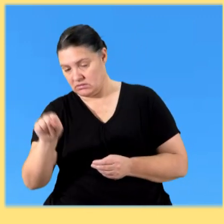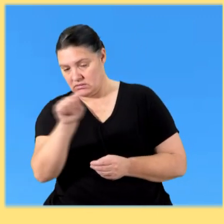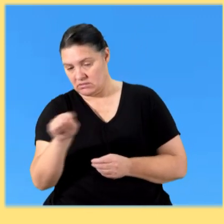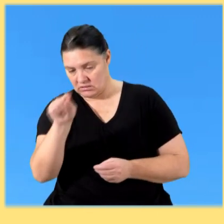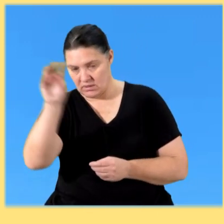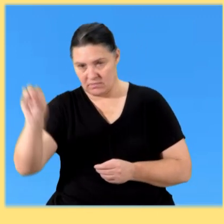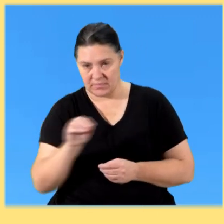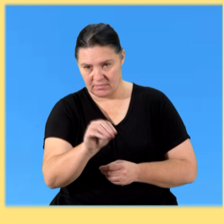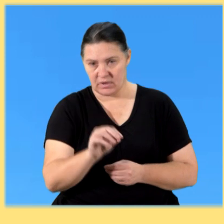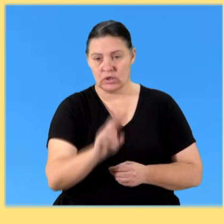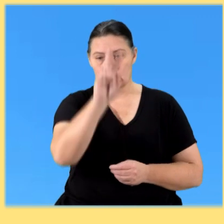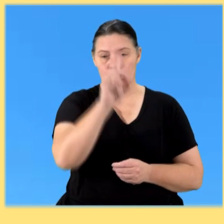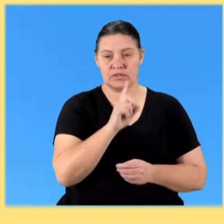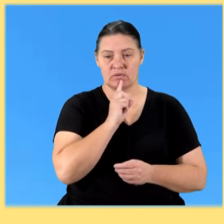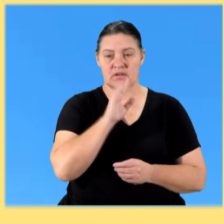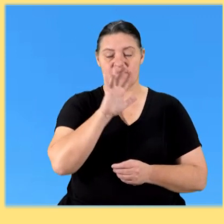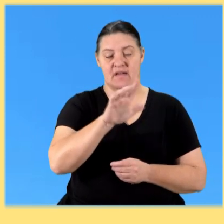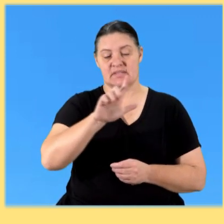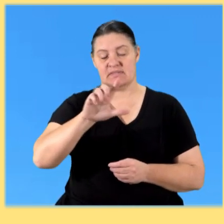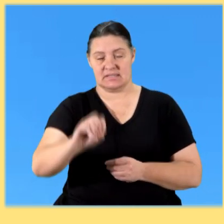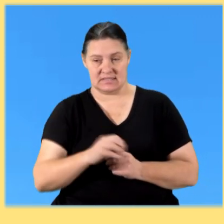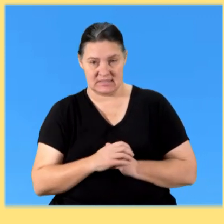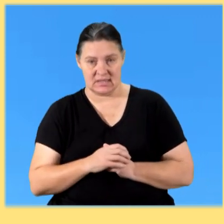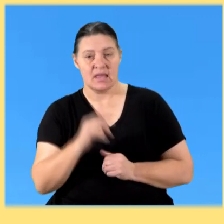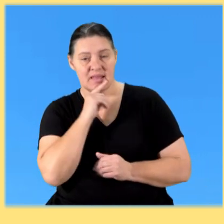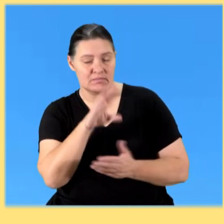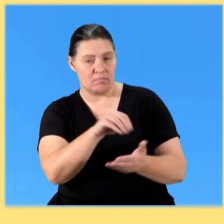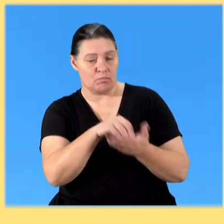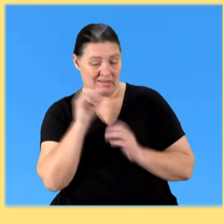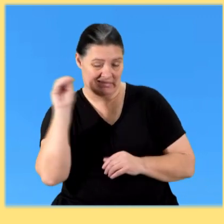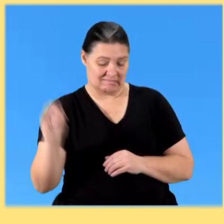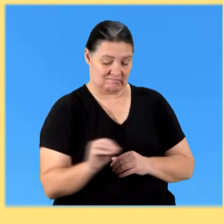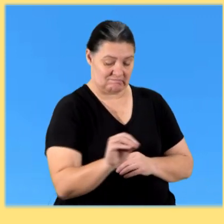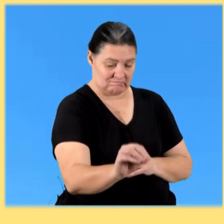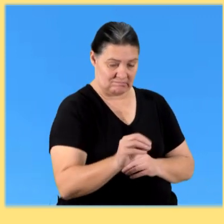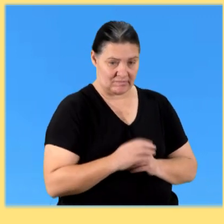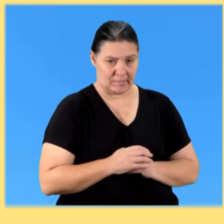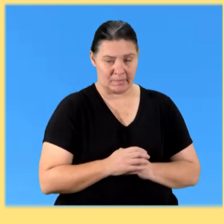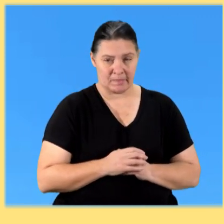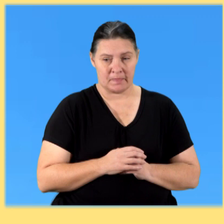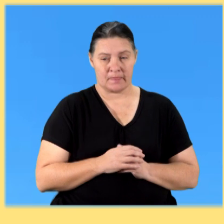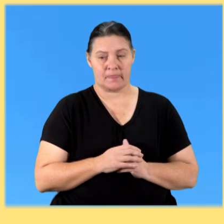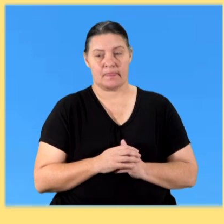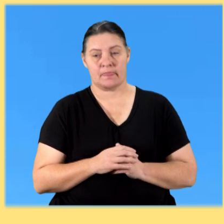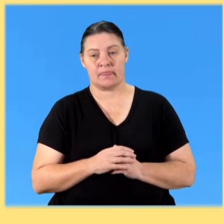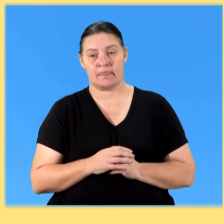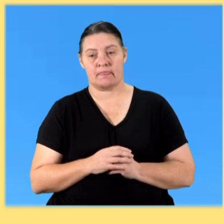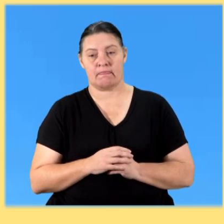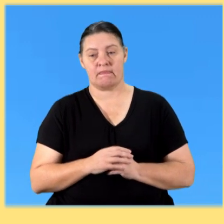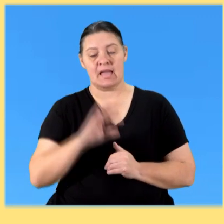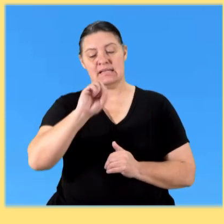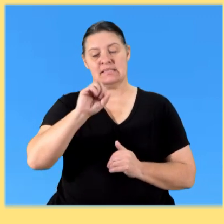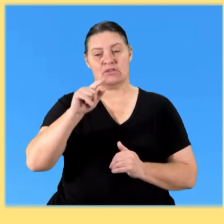The total of the gross. That gives me 2,570. That is what I bring here as my sundry accounts,